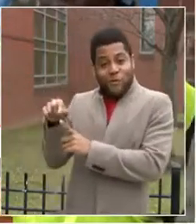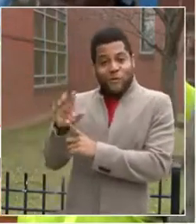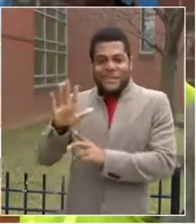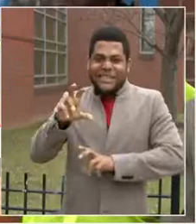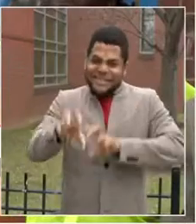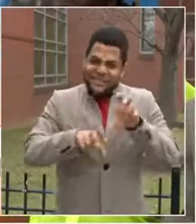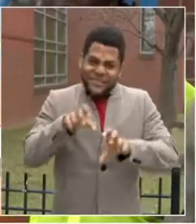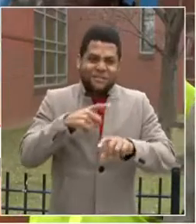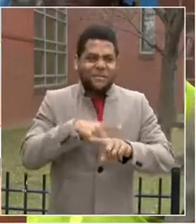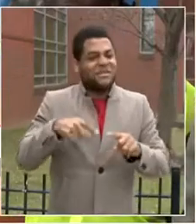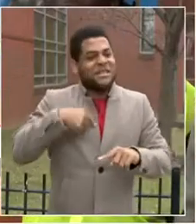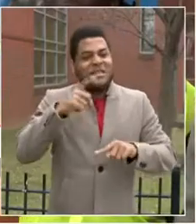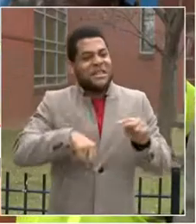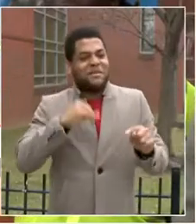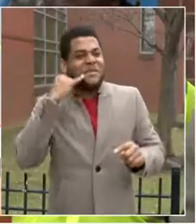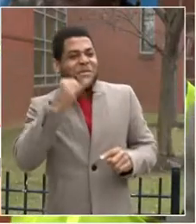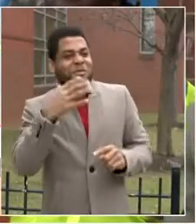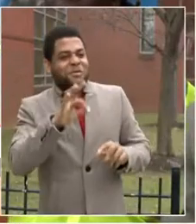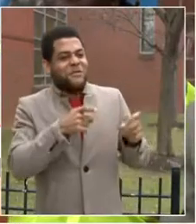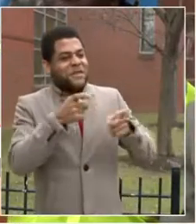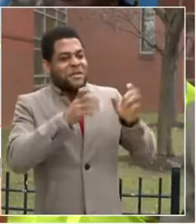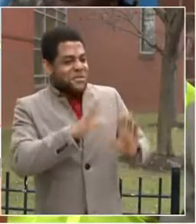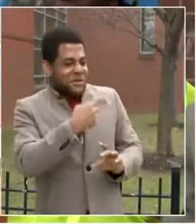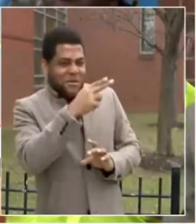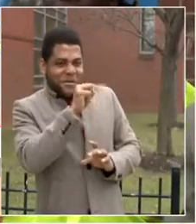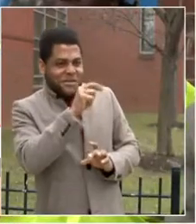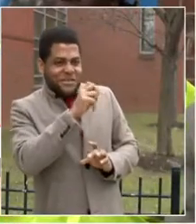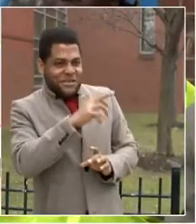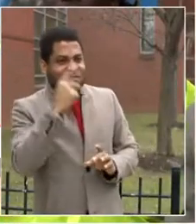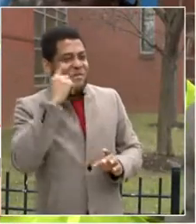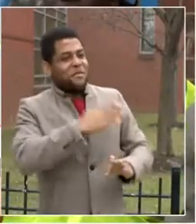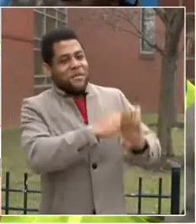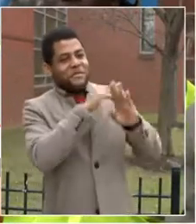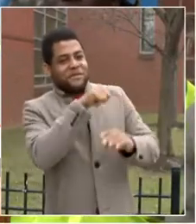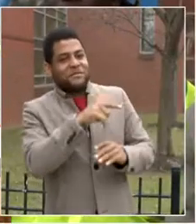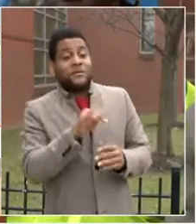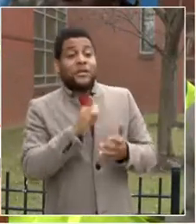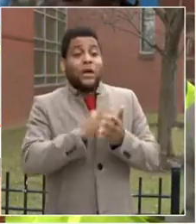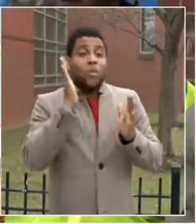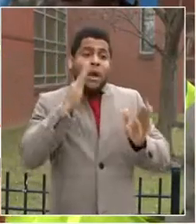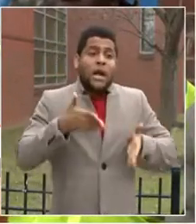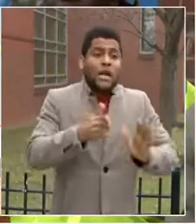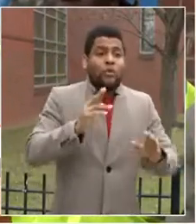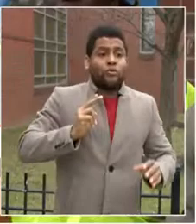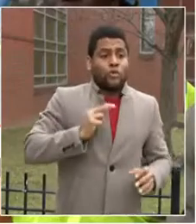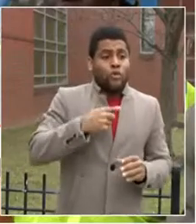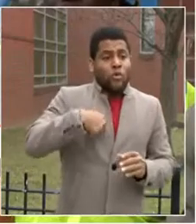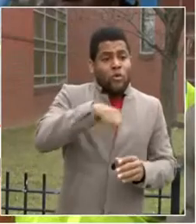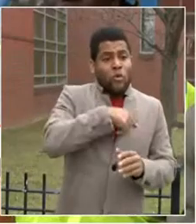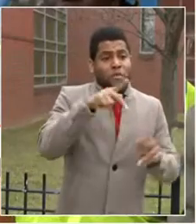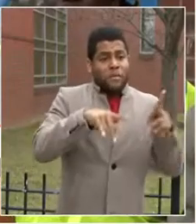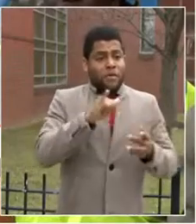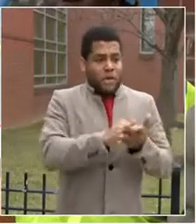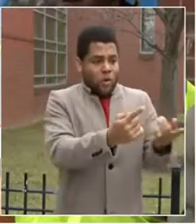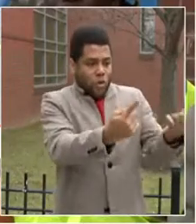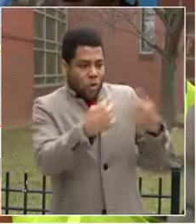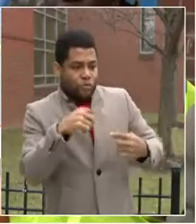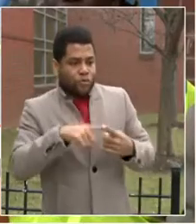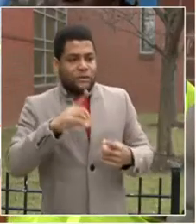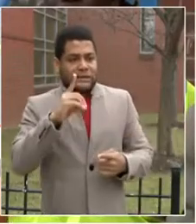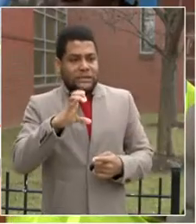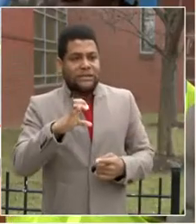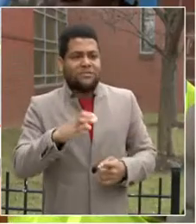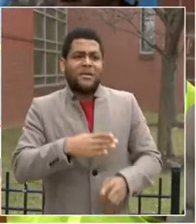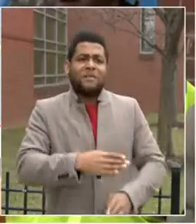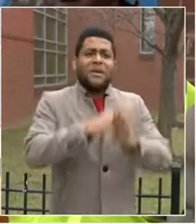of Director Hunter, because prevention is what is going to stop those folks from coming. It's a prevention to gun violence. Everything that